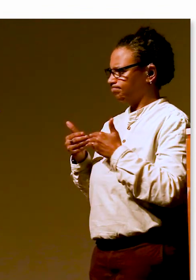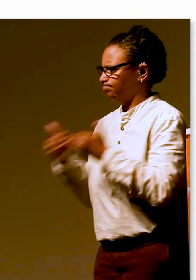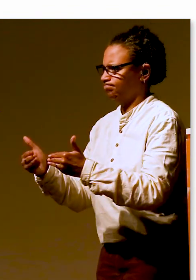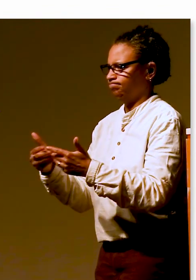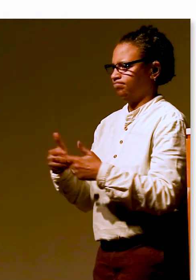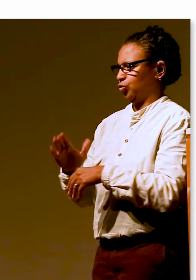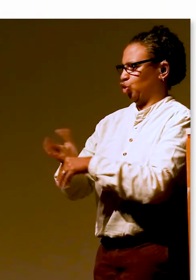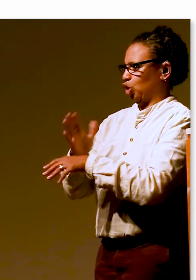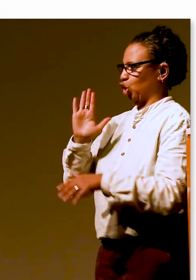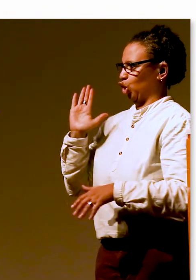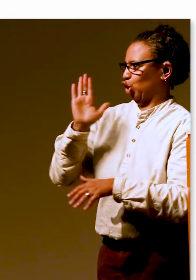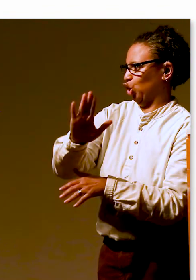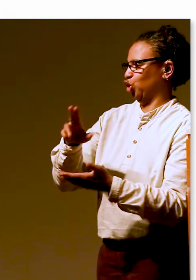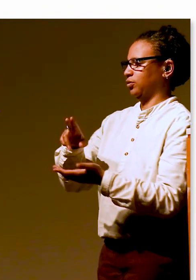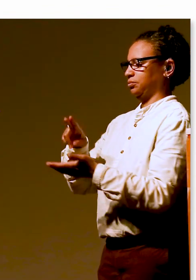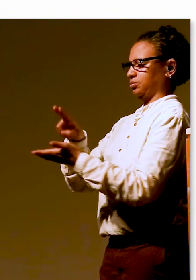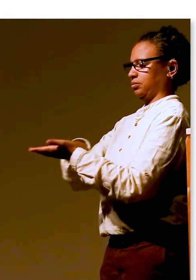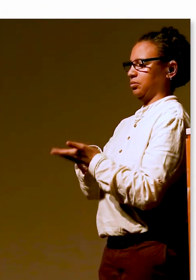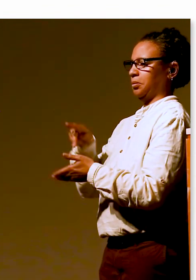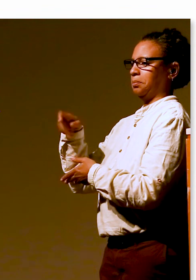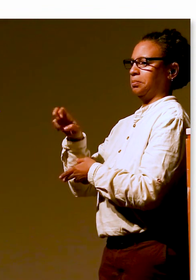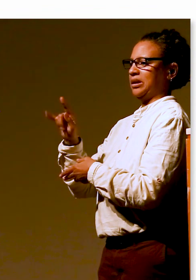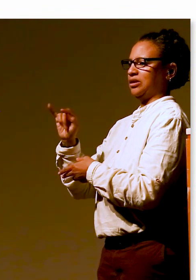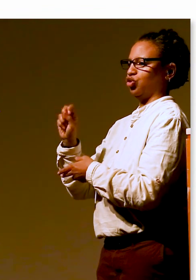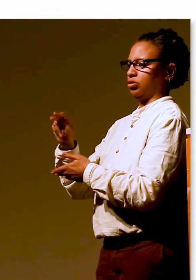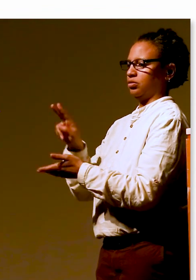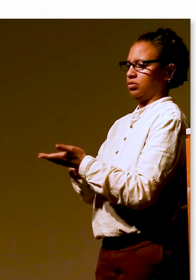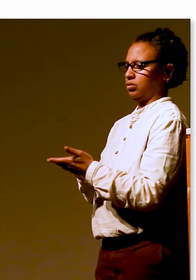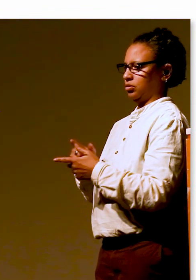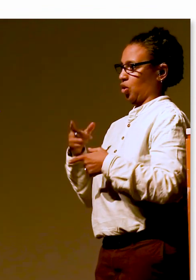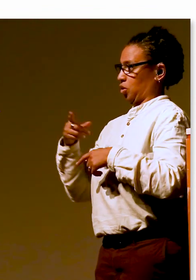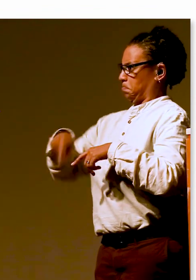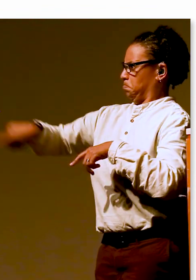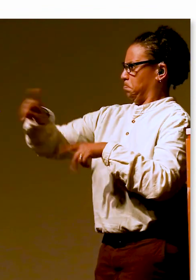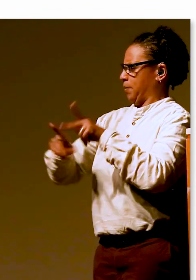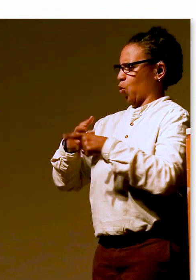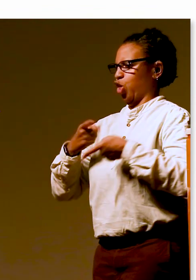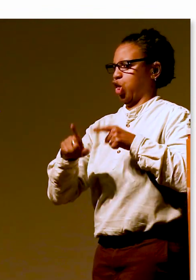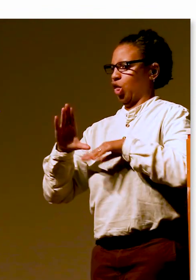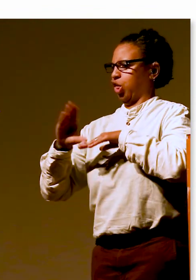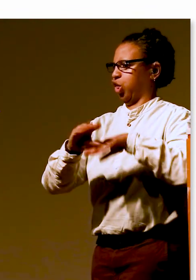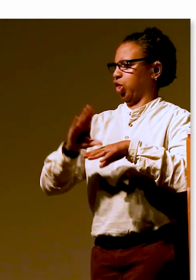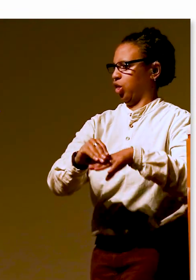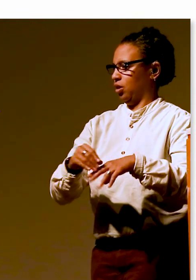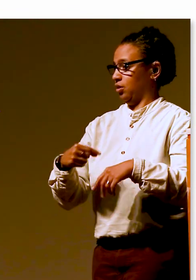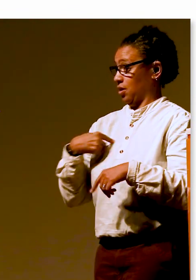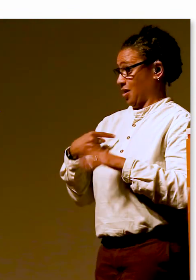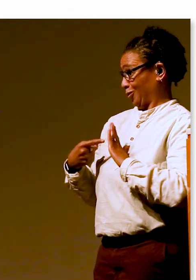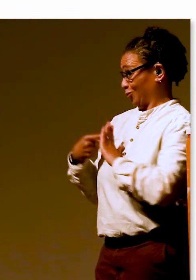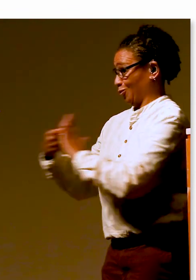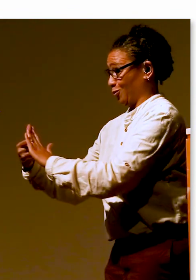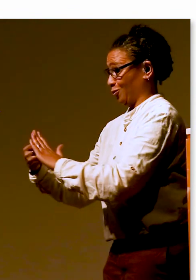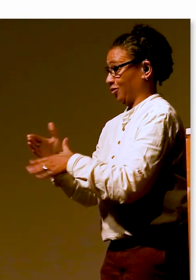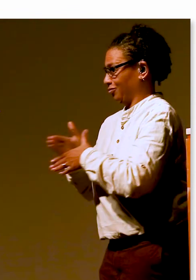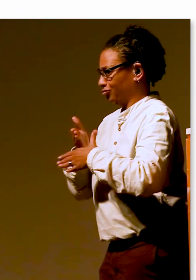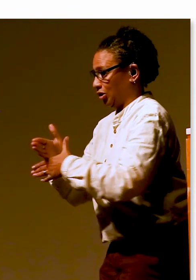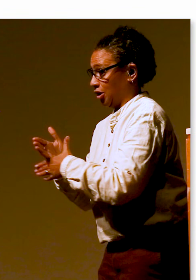I shared on my Tumblr blog, and many other platforms shared. But